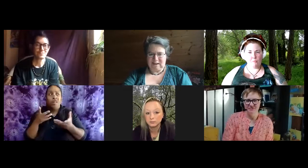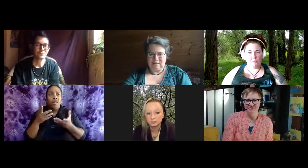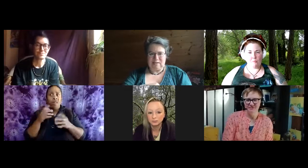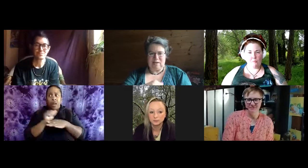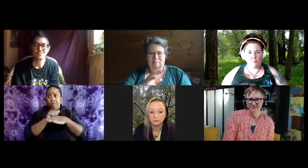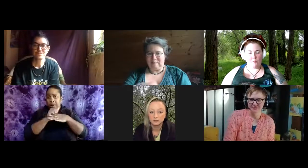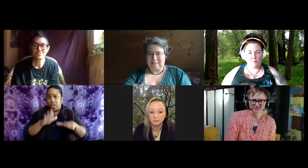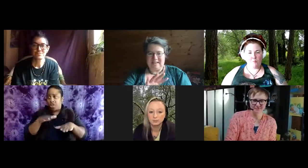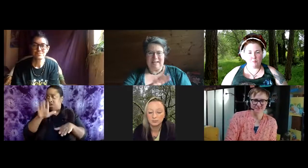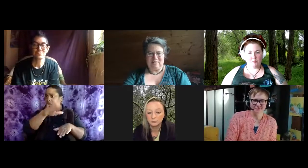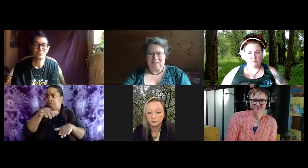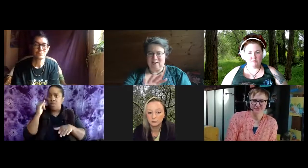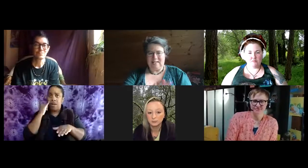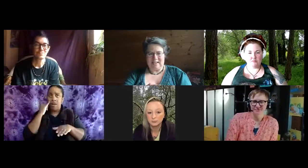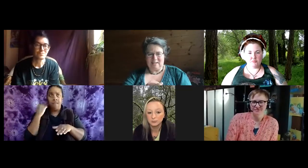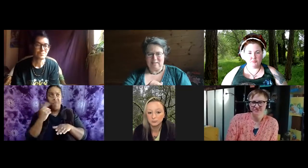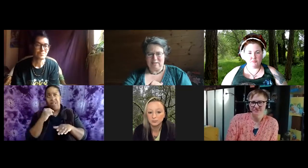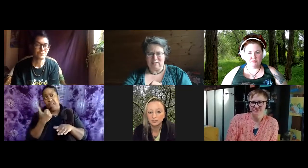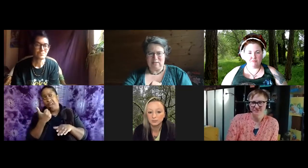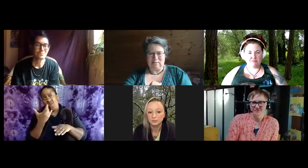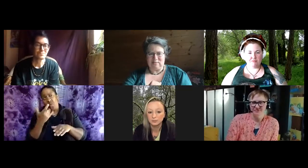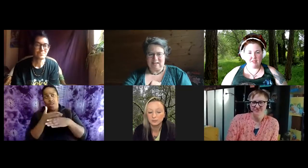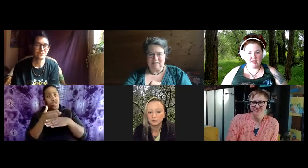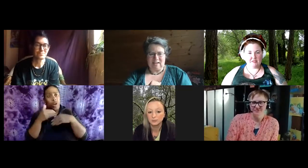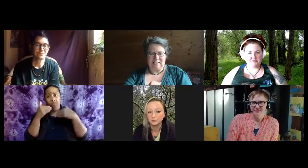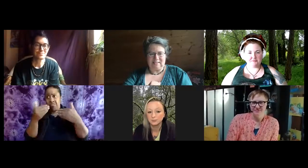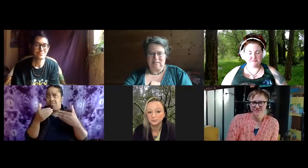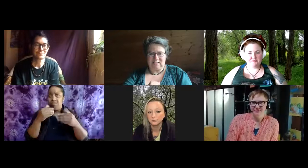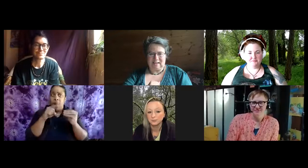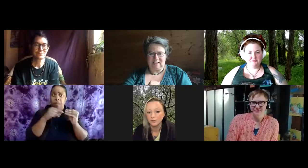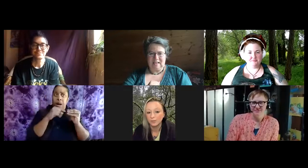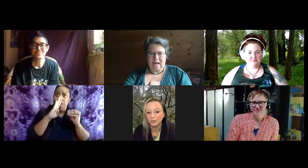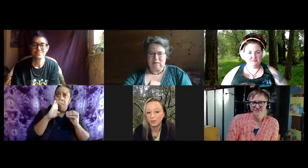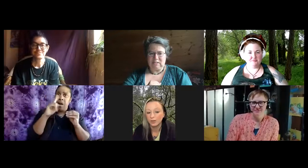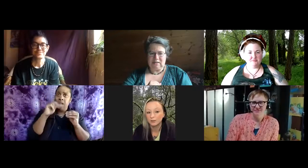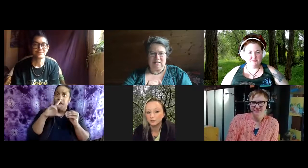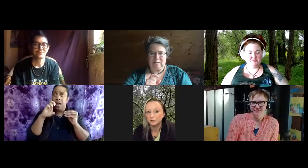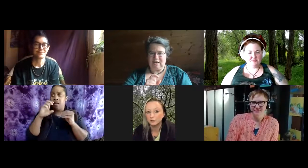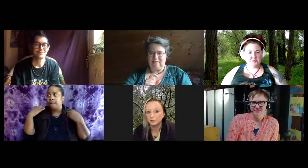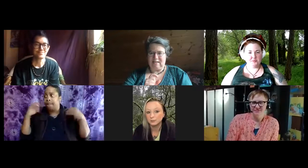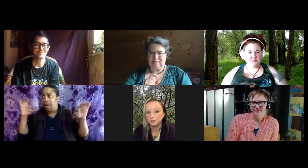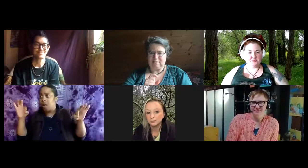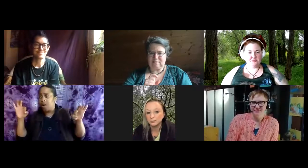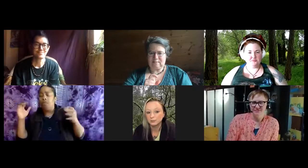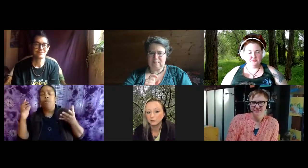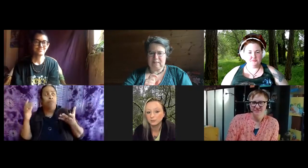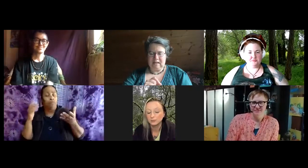want to share just about Beltane and fairies and anything you want to do in terms of setting the context of tonight. I know we shared a little bit in